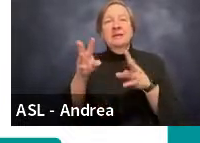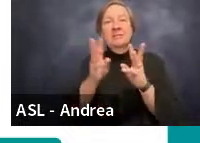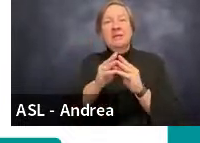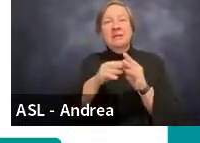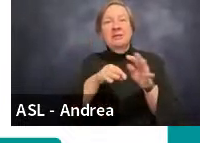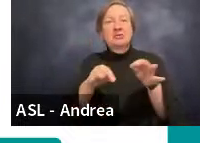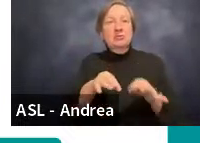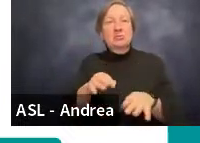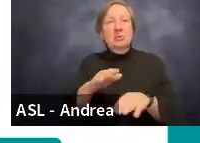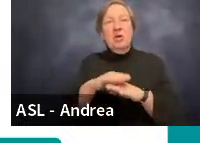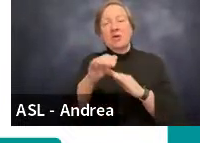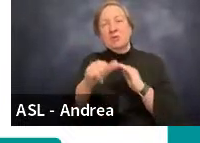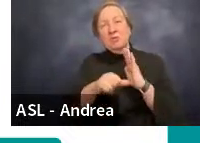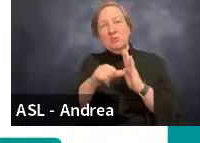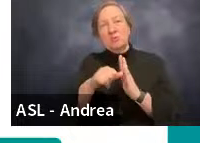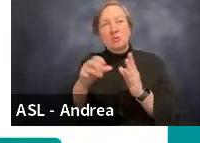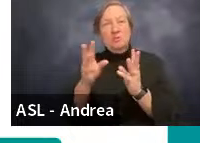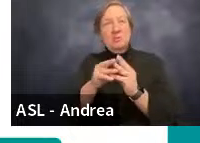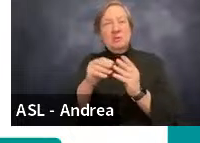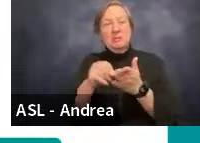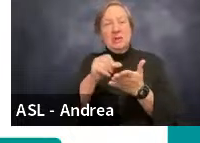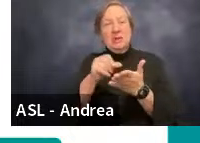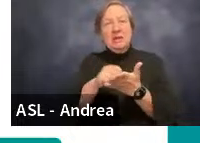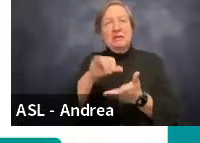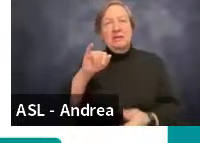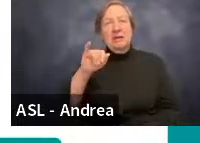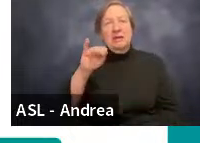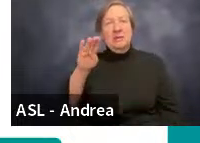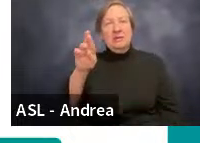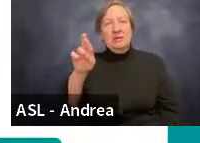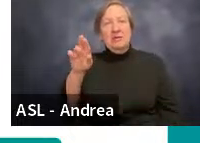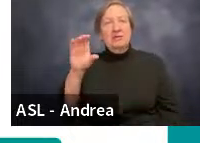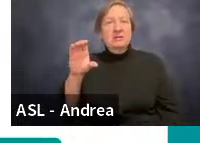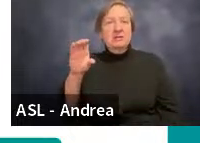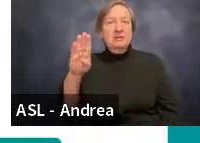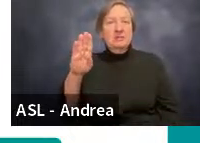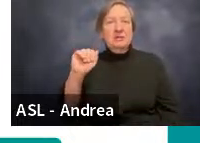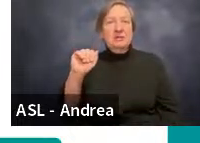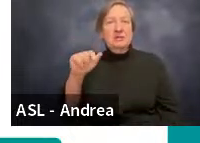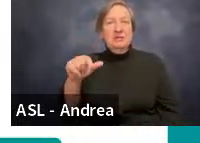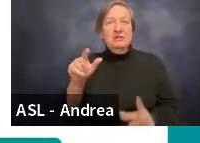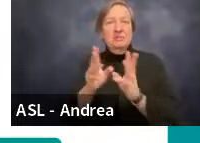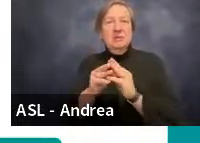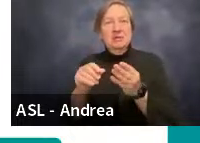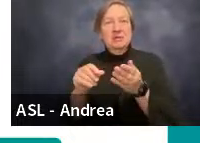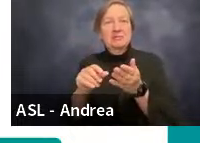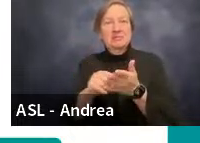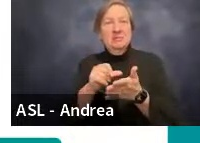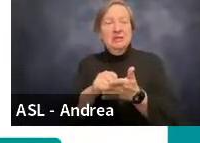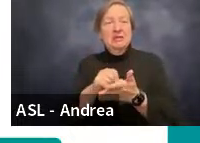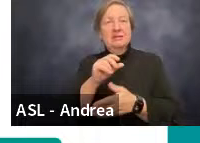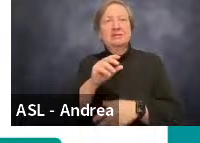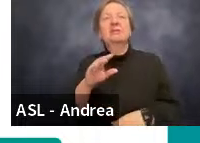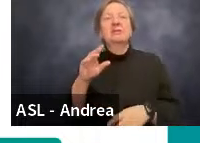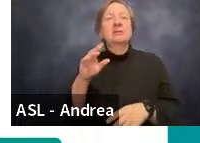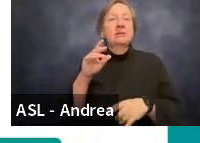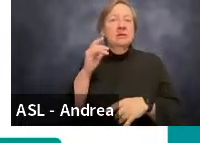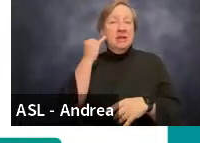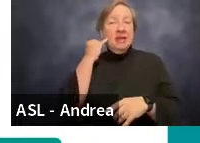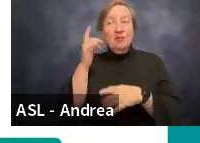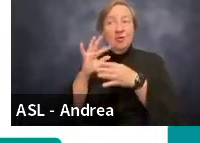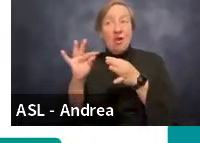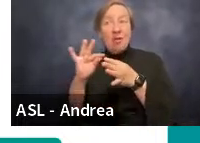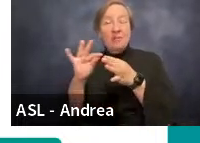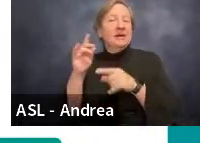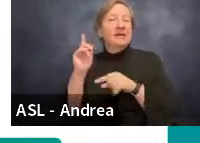on the YouTube meeting page or on the IVR CBAG meeting webpage. Commenters will not be allowed to share their screens and will